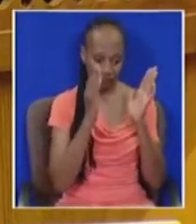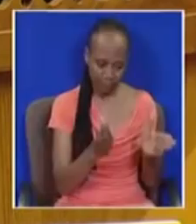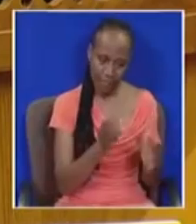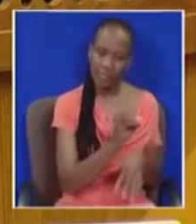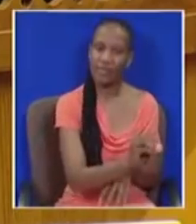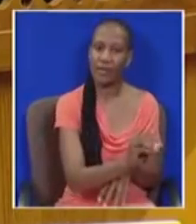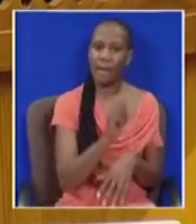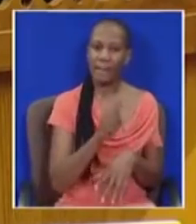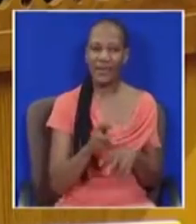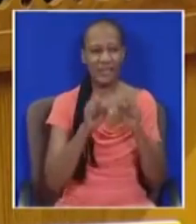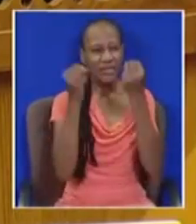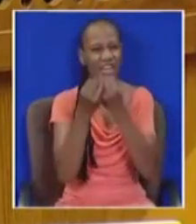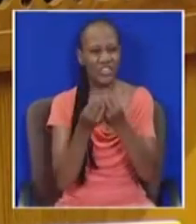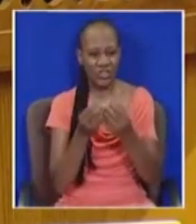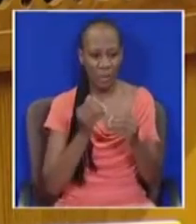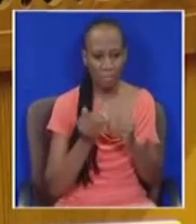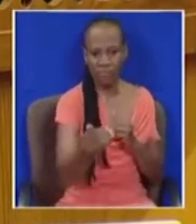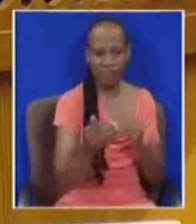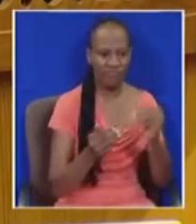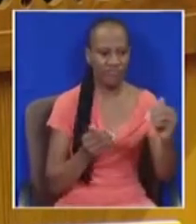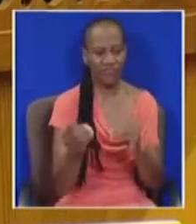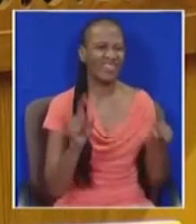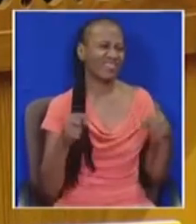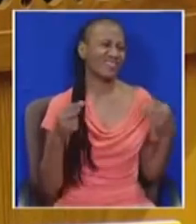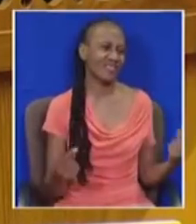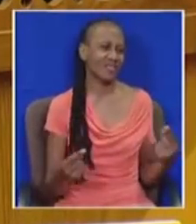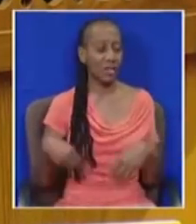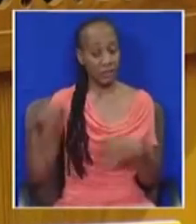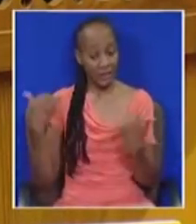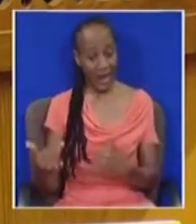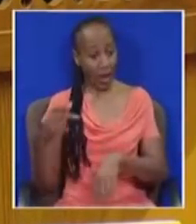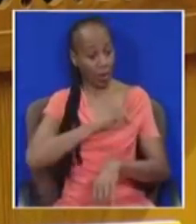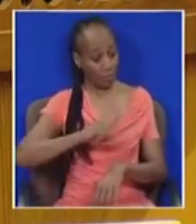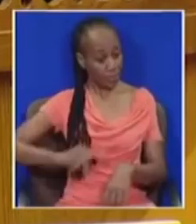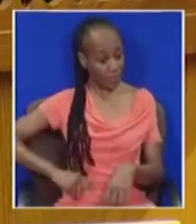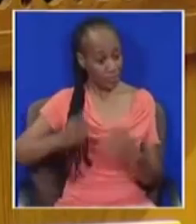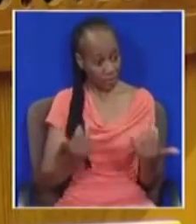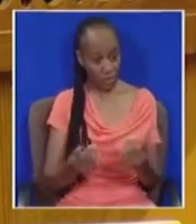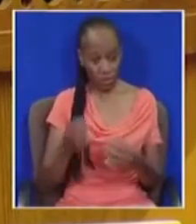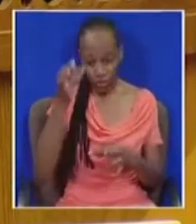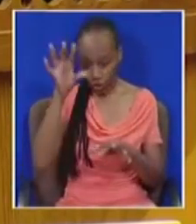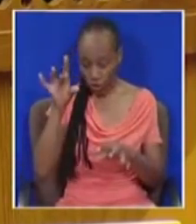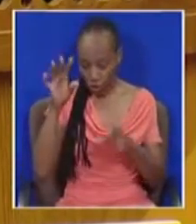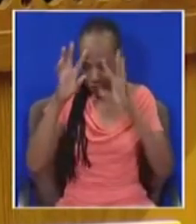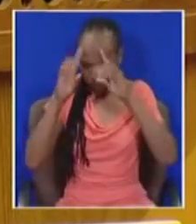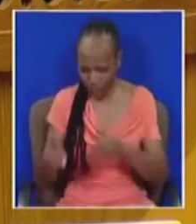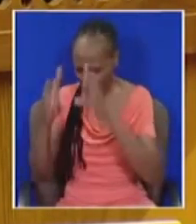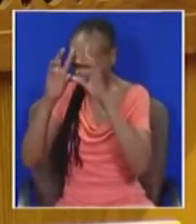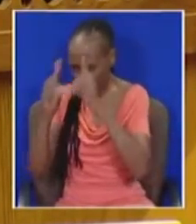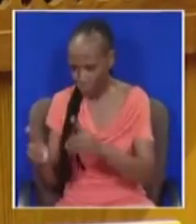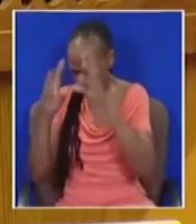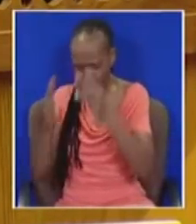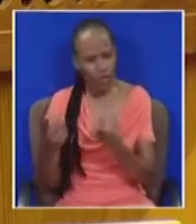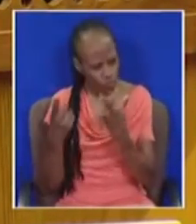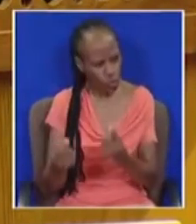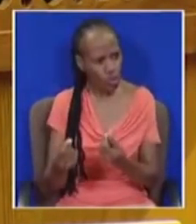has held our nation hostage. We need our president to make the tough choices that can put us back